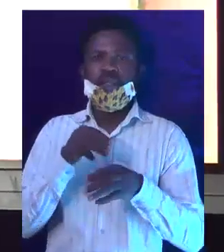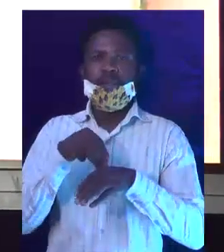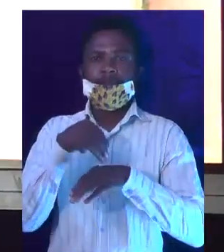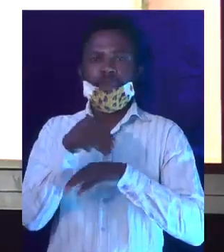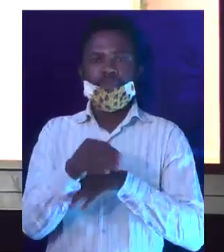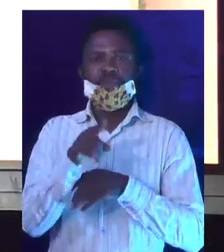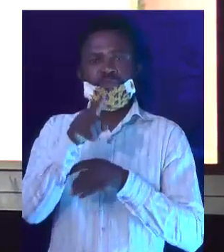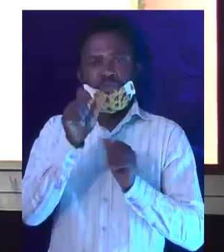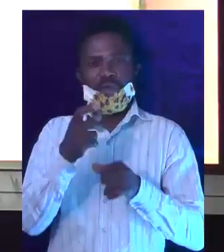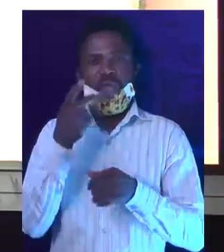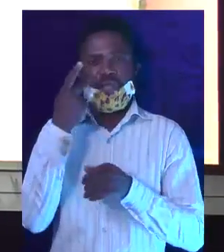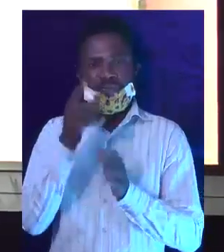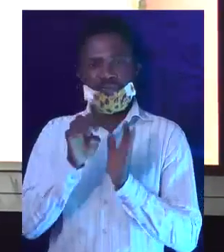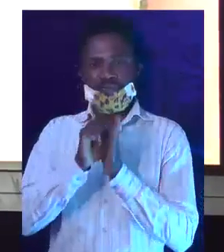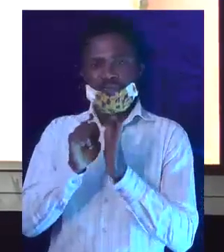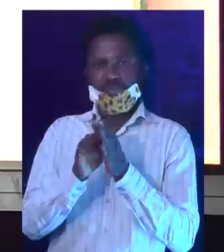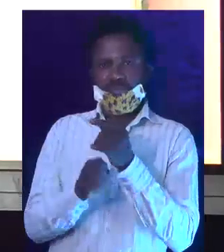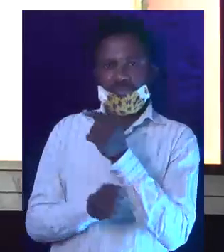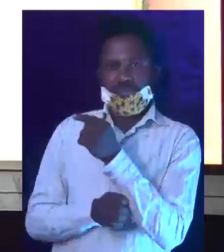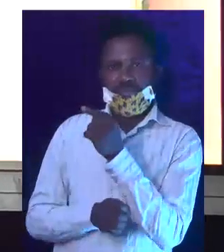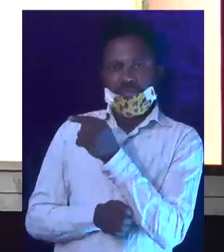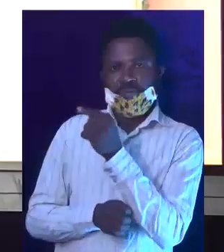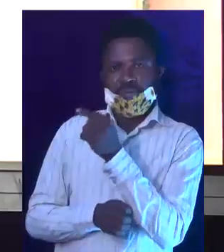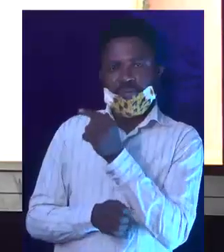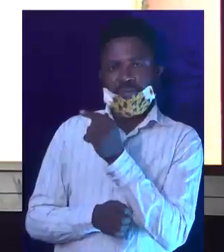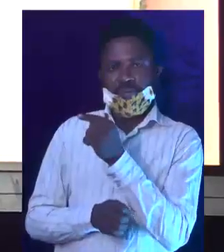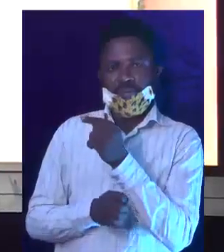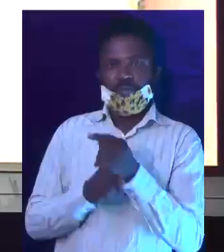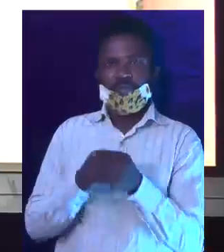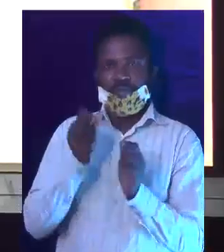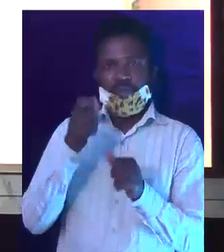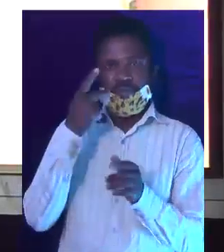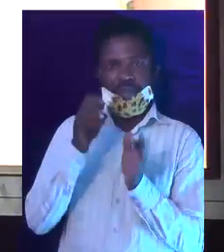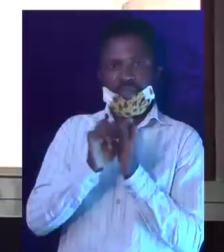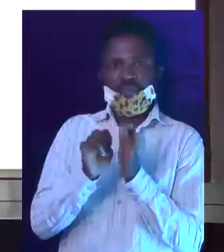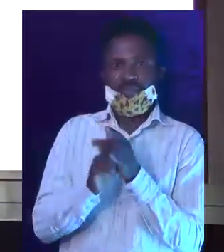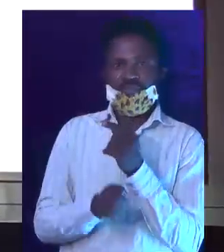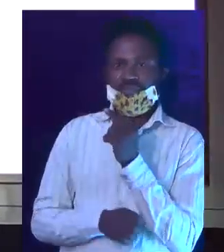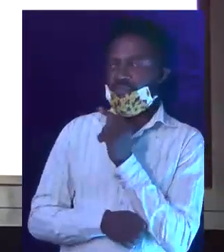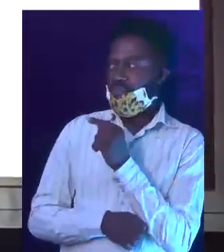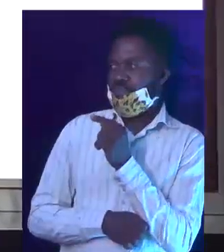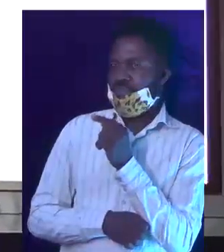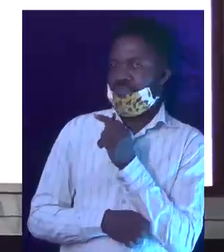printed messages. You can see a sample of a letter there on the screen.